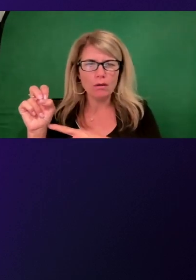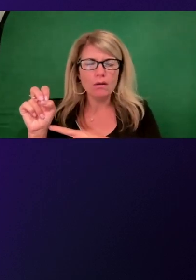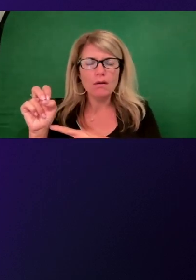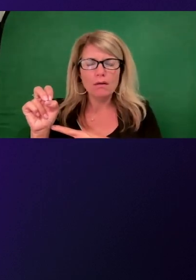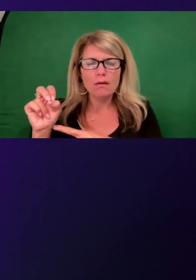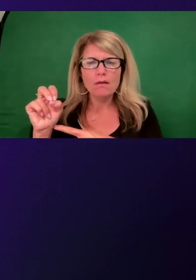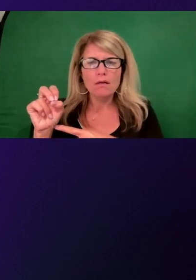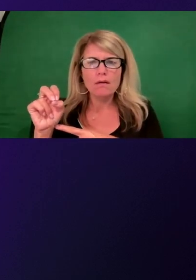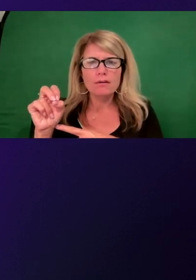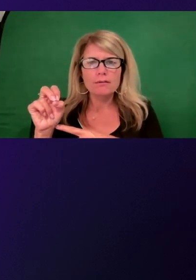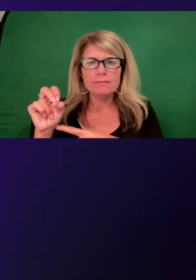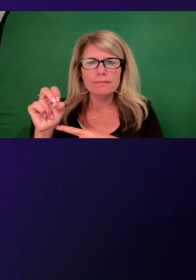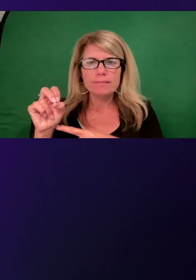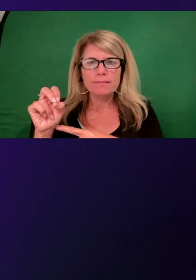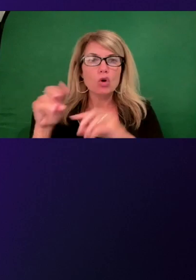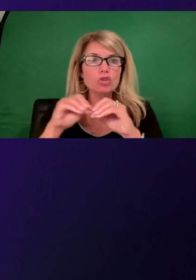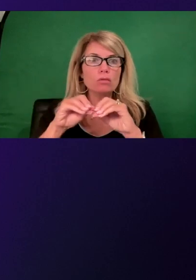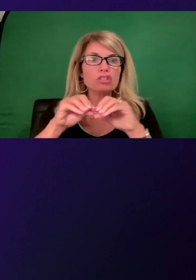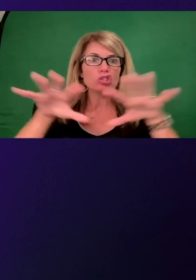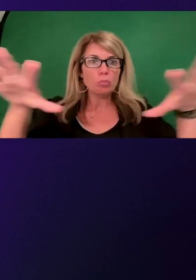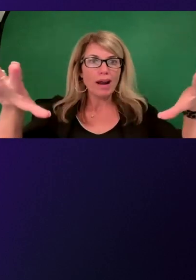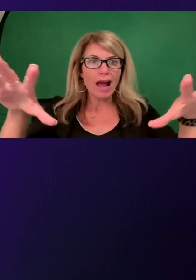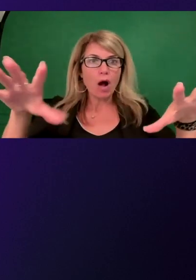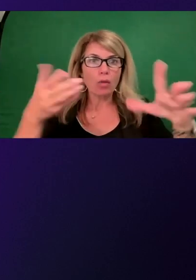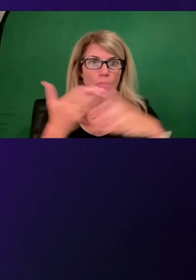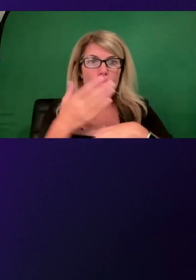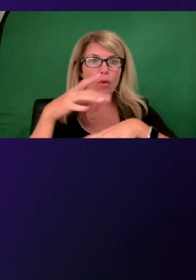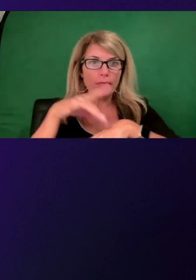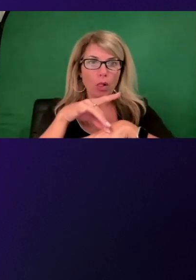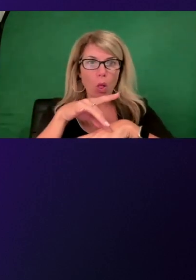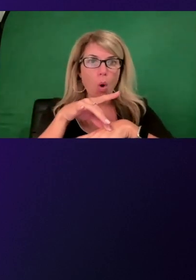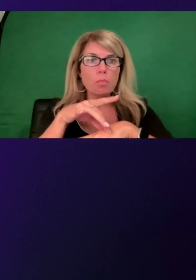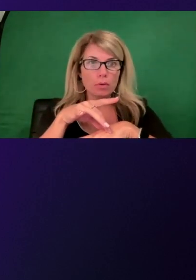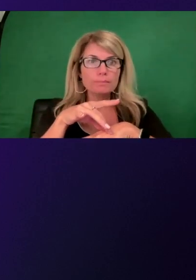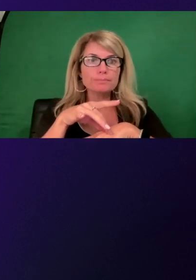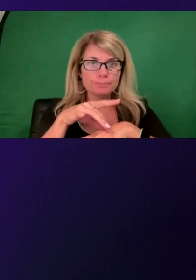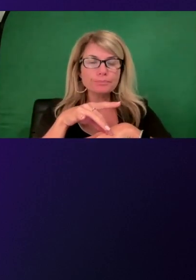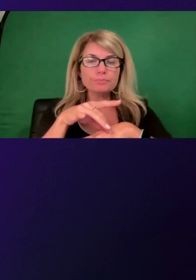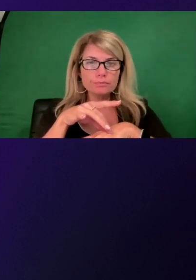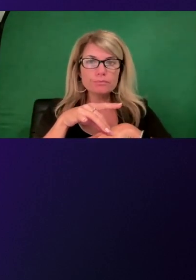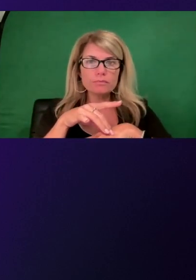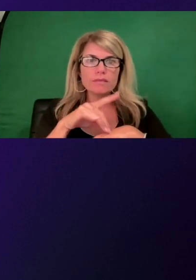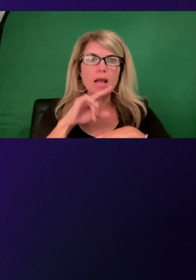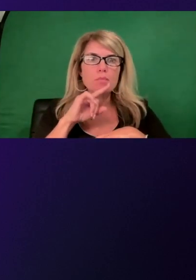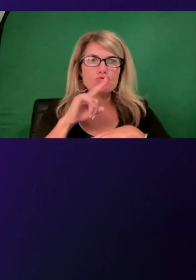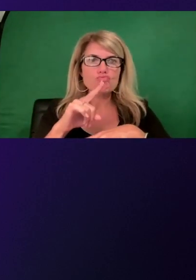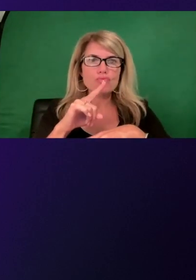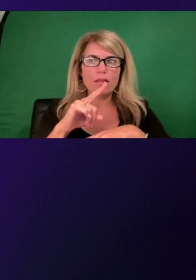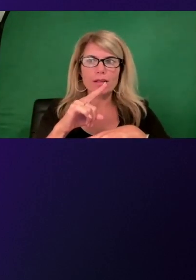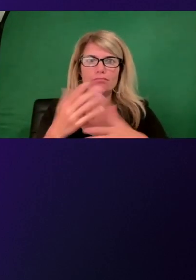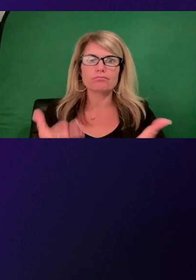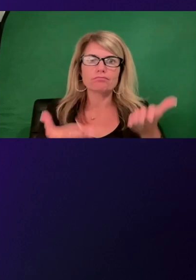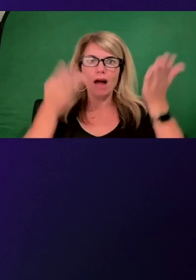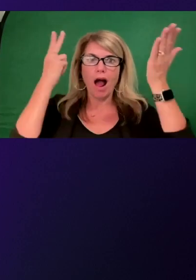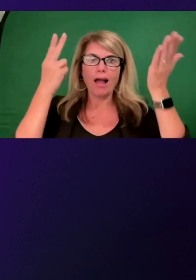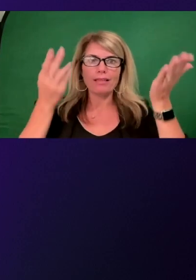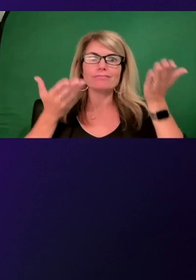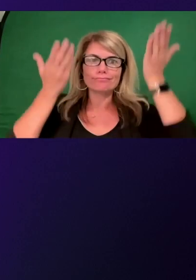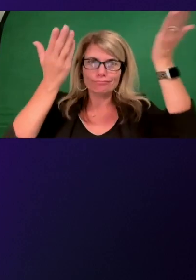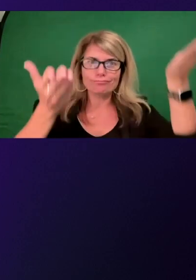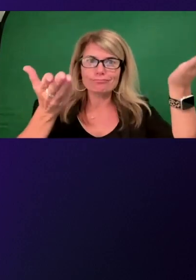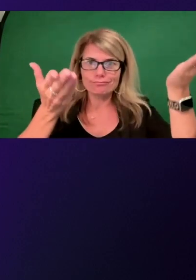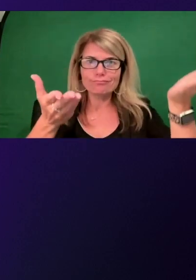those spread throughout the entire globe. And as Pratna mentioned, we really highly recommend having